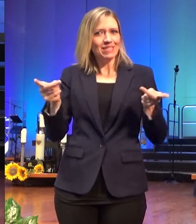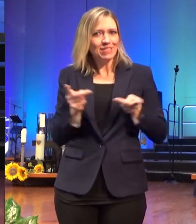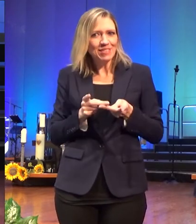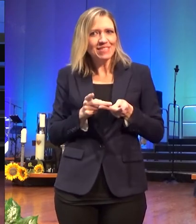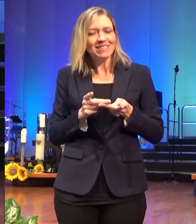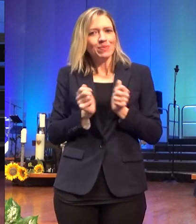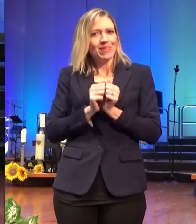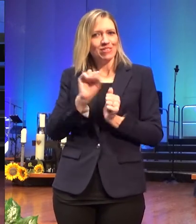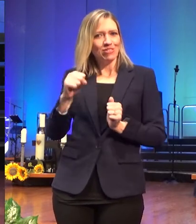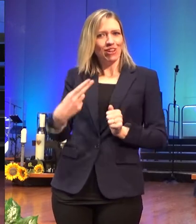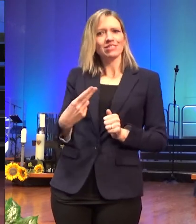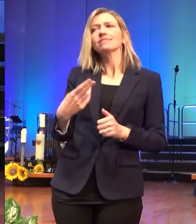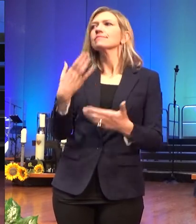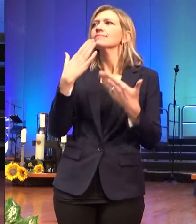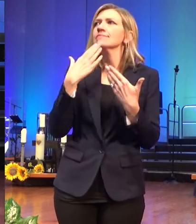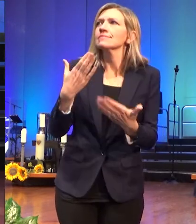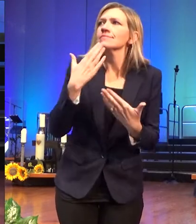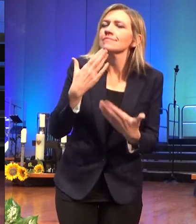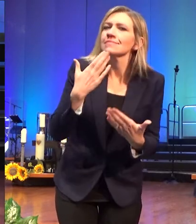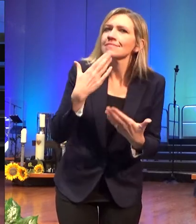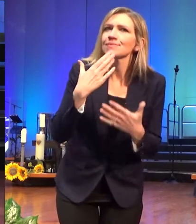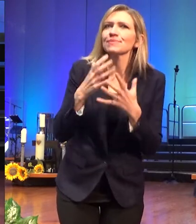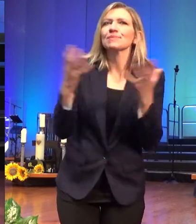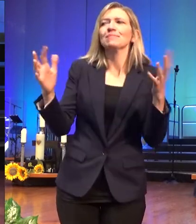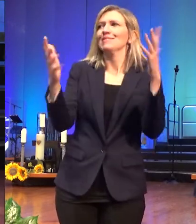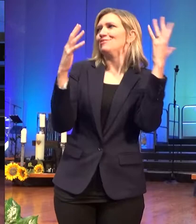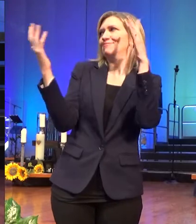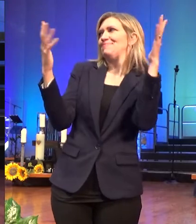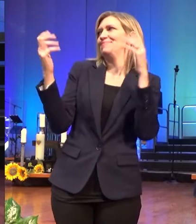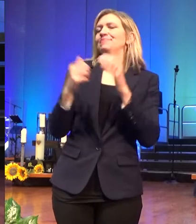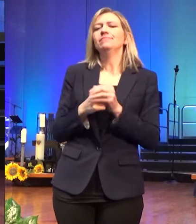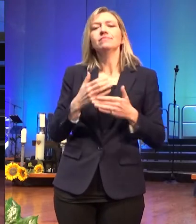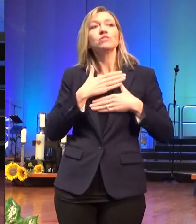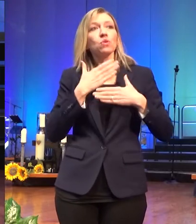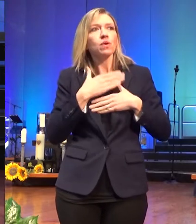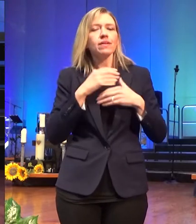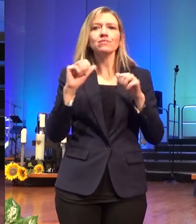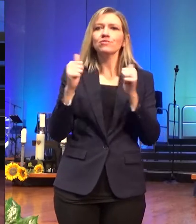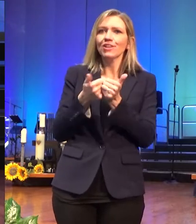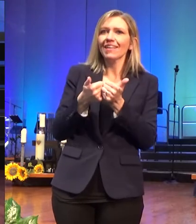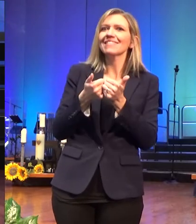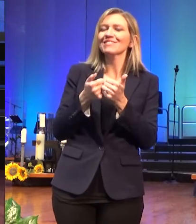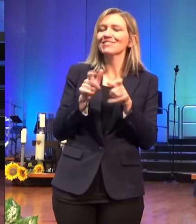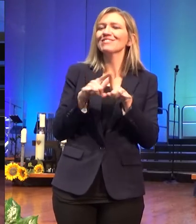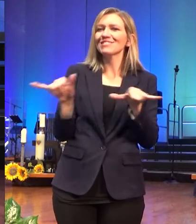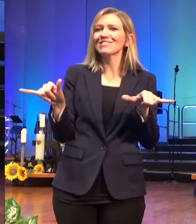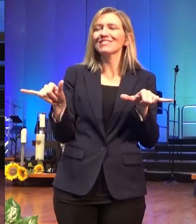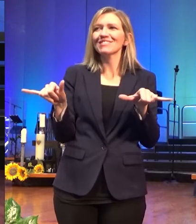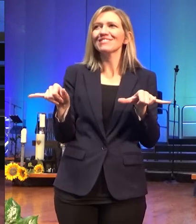Yay! Thank you. Thank you so much. It's been a joy and a challenge, boy.